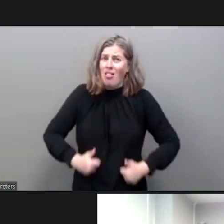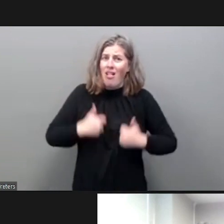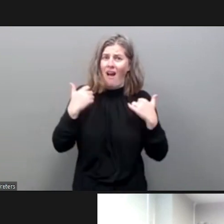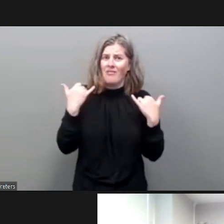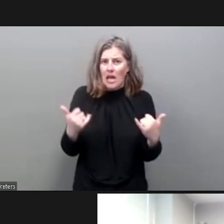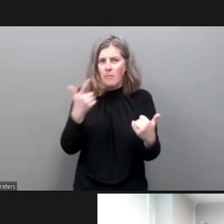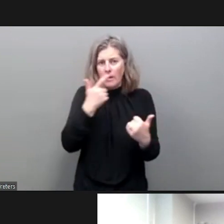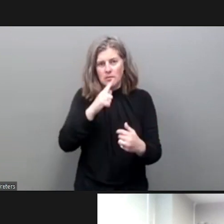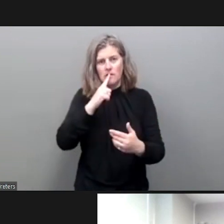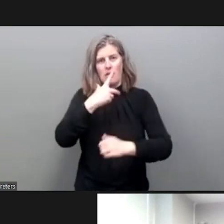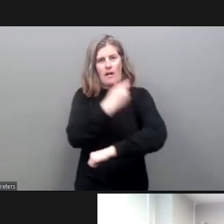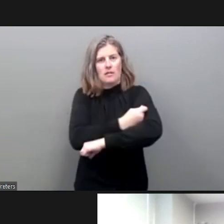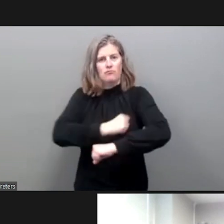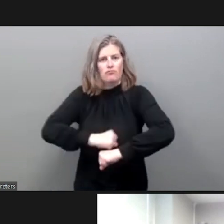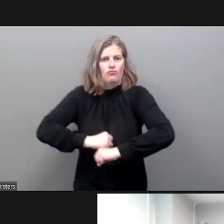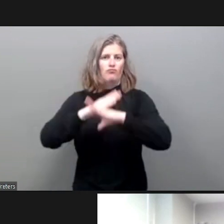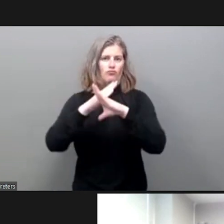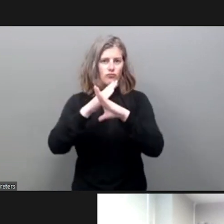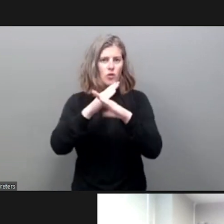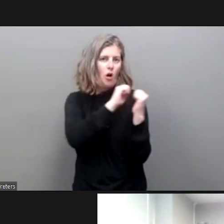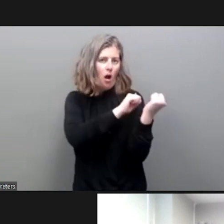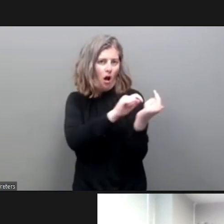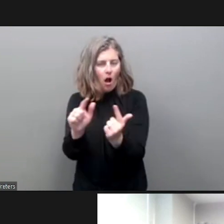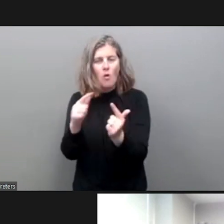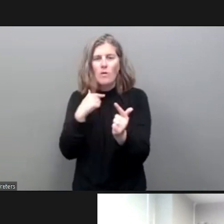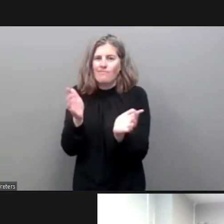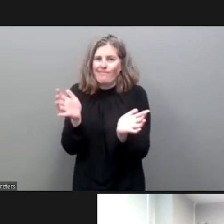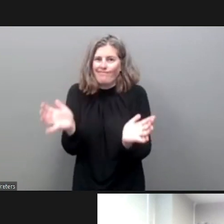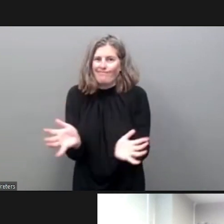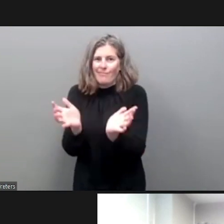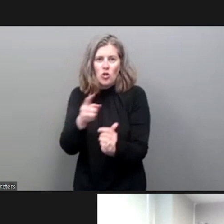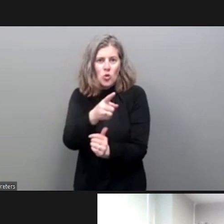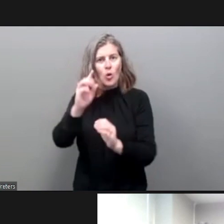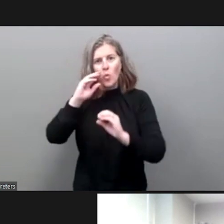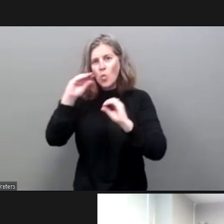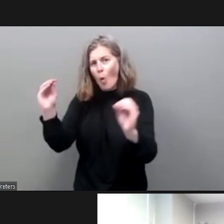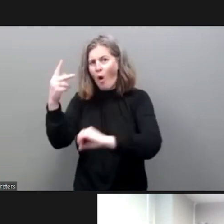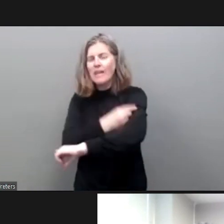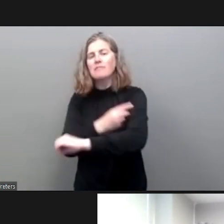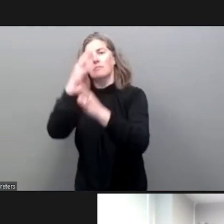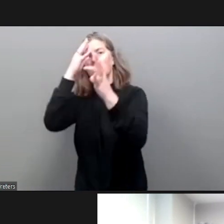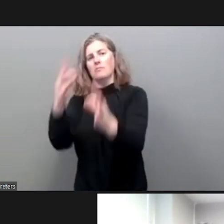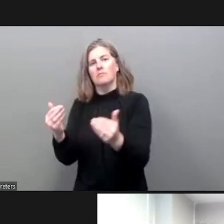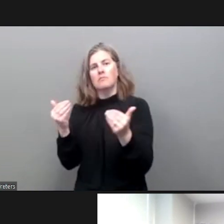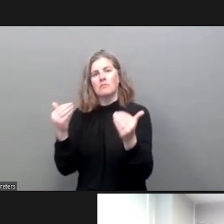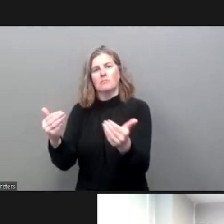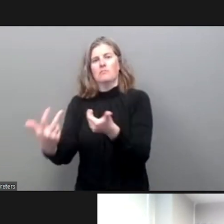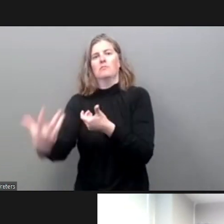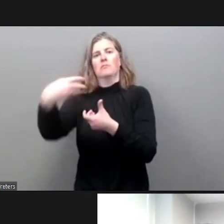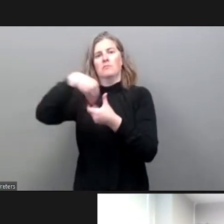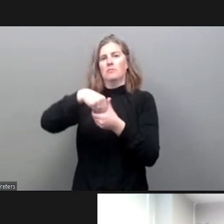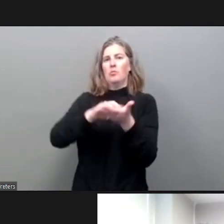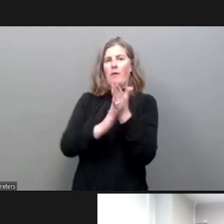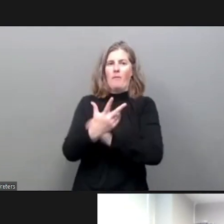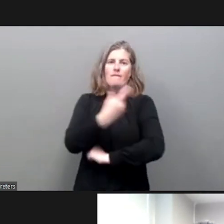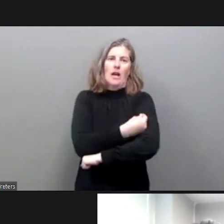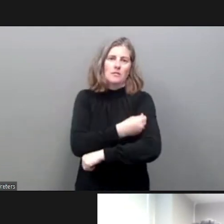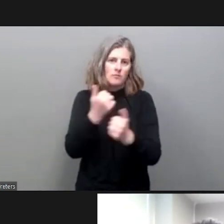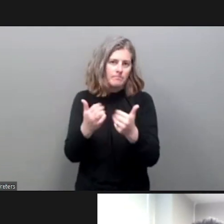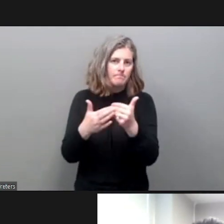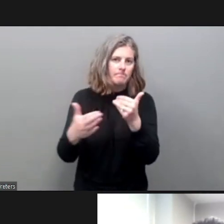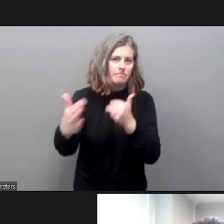of the vaccine, and really encourage those of you who are unvaccinated to choose to be part of that group going forward.